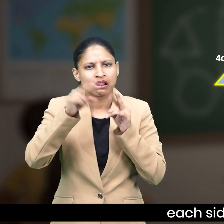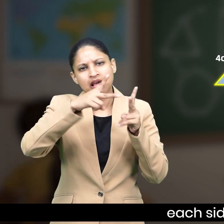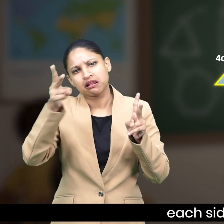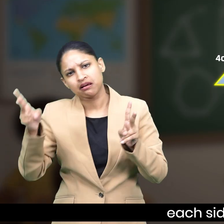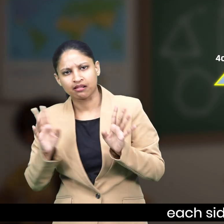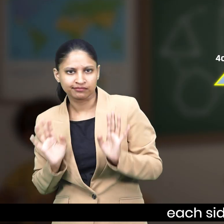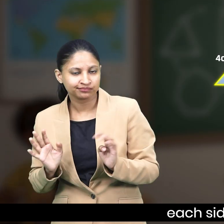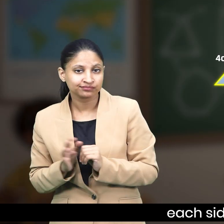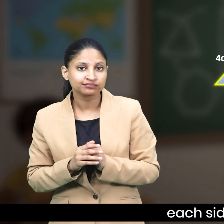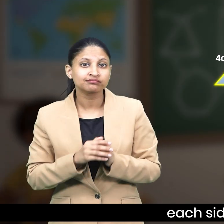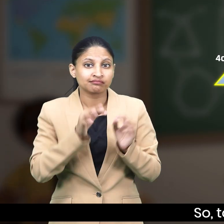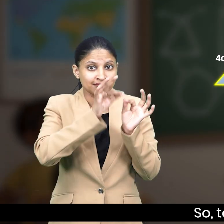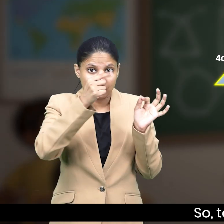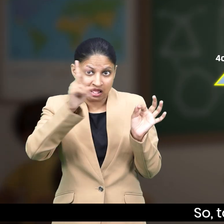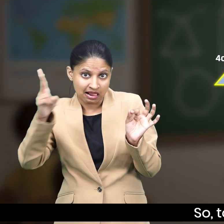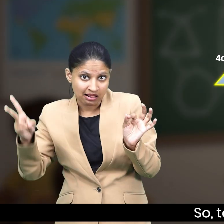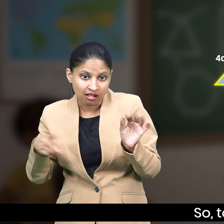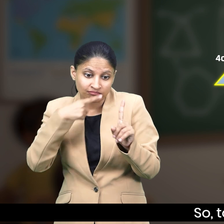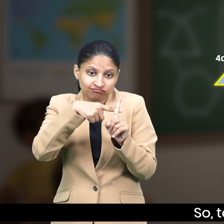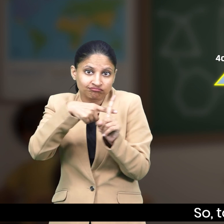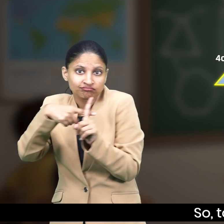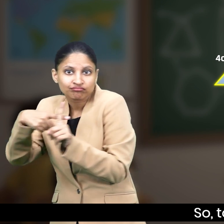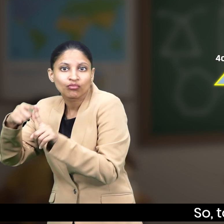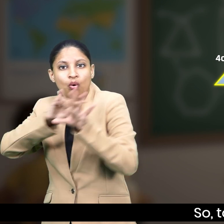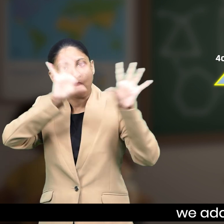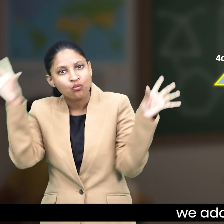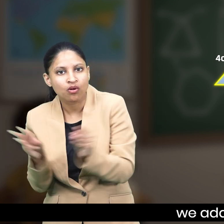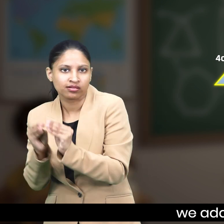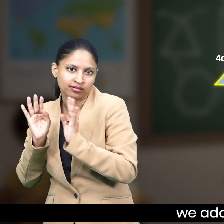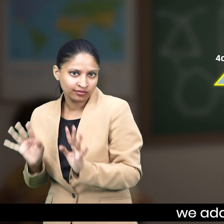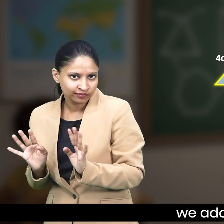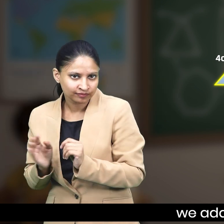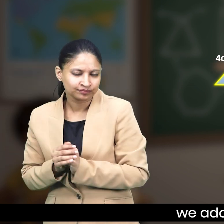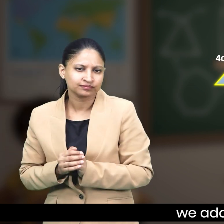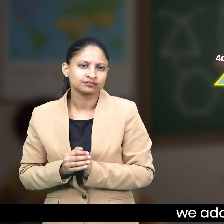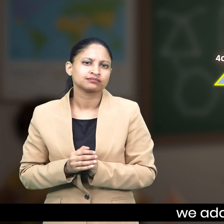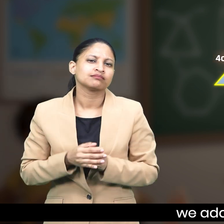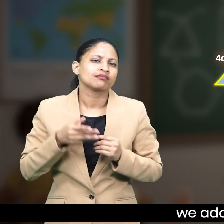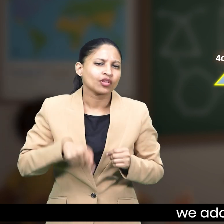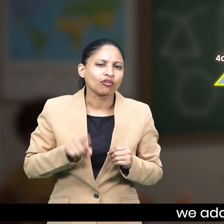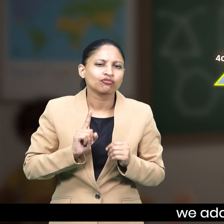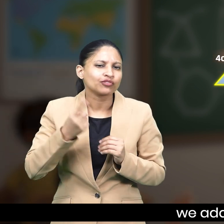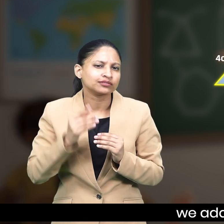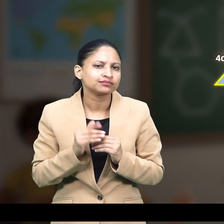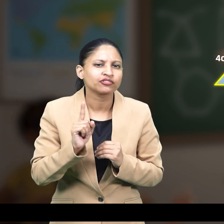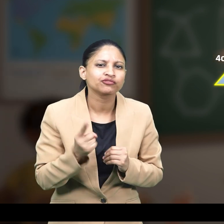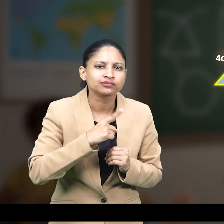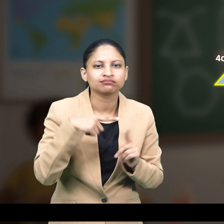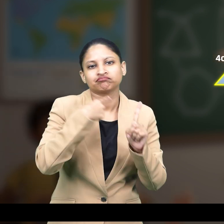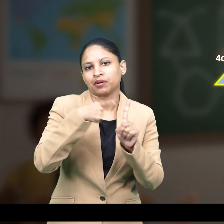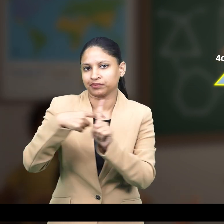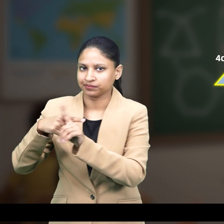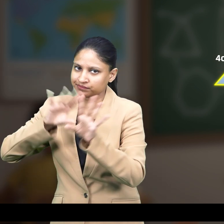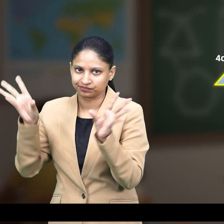different length. So, to find the perimeter, we add all the sides together. Step